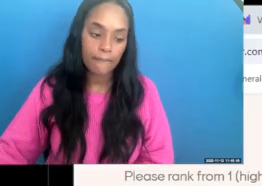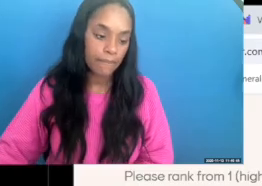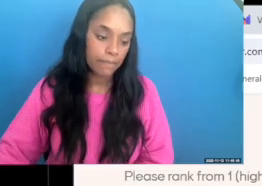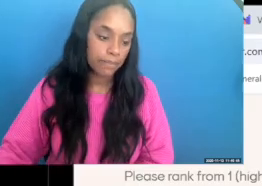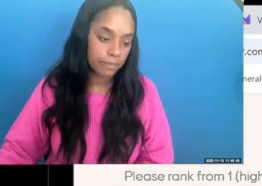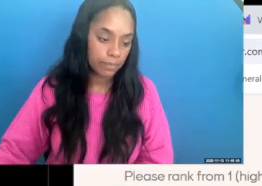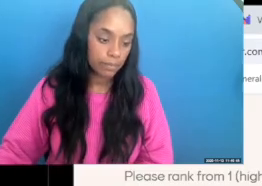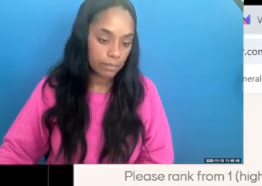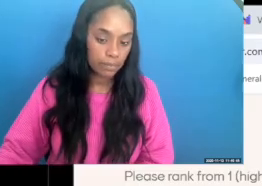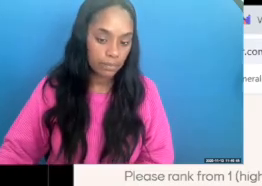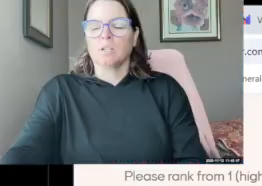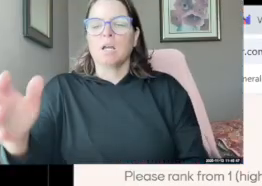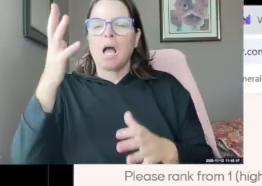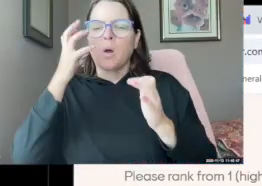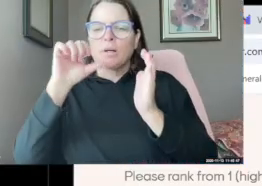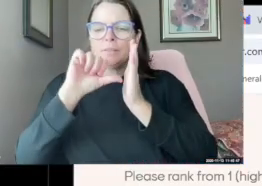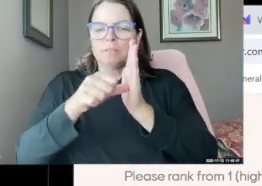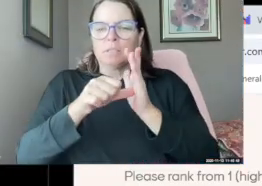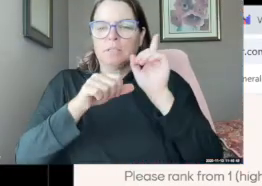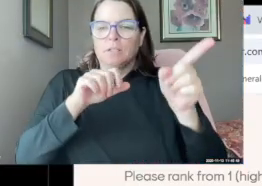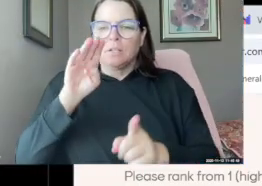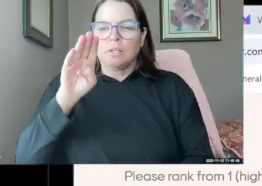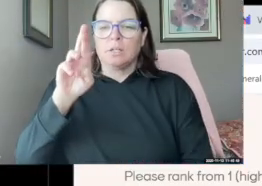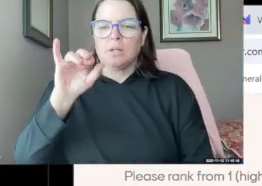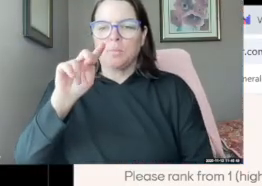at all possible. Guillermo, please.